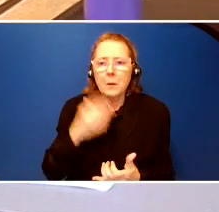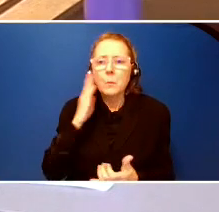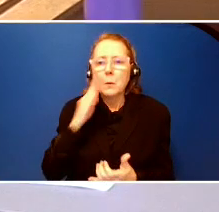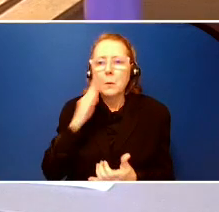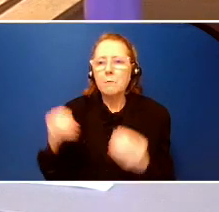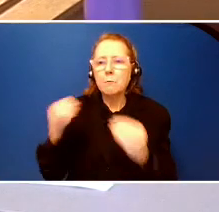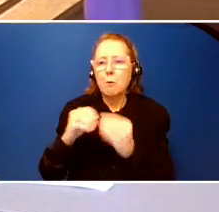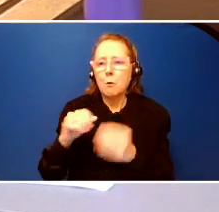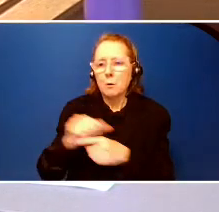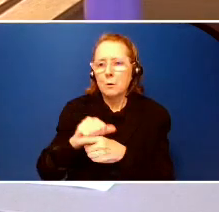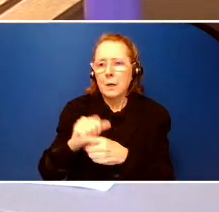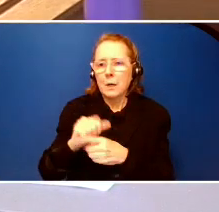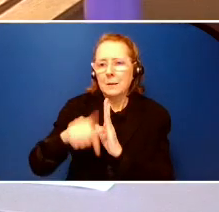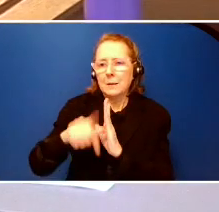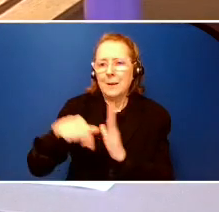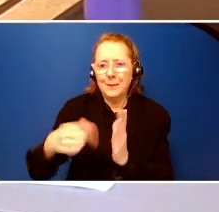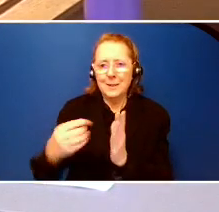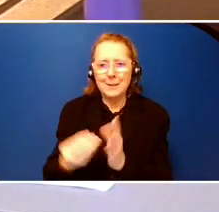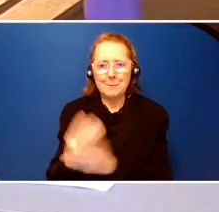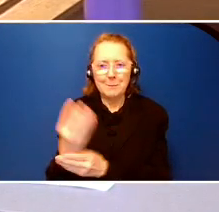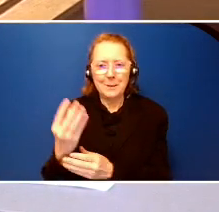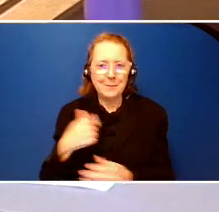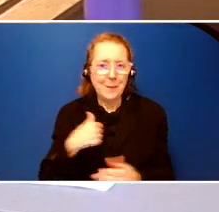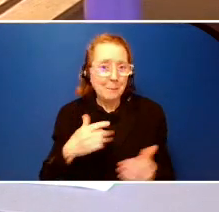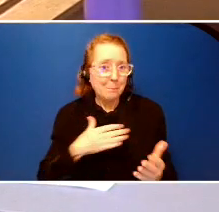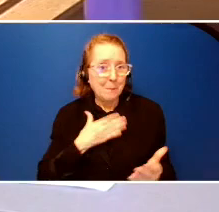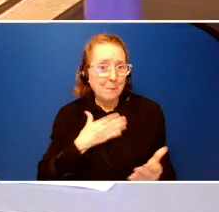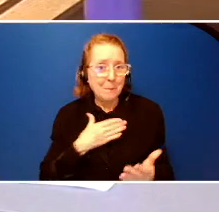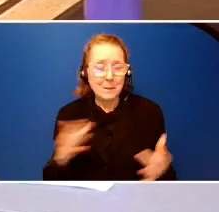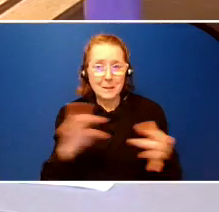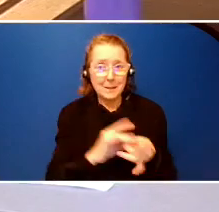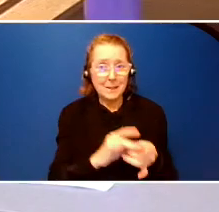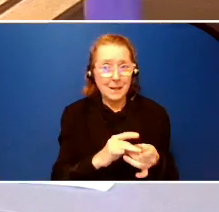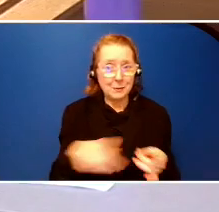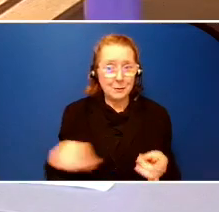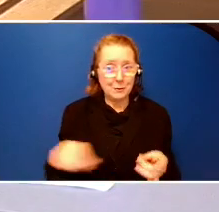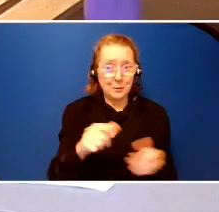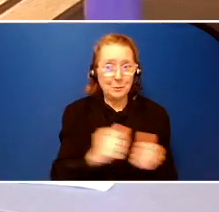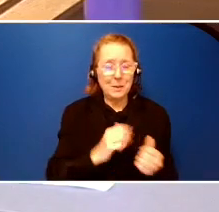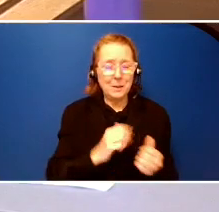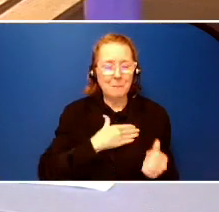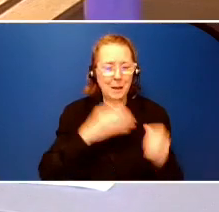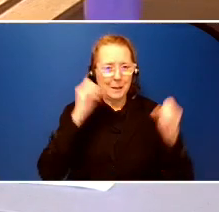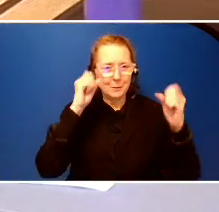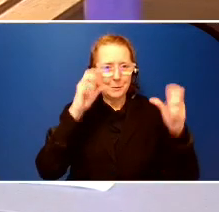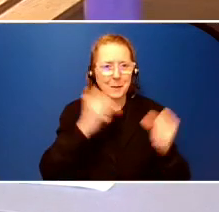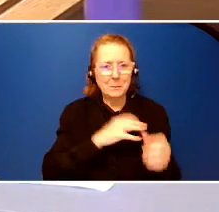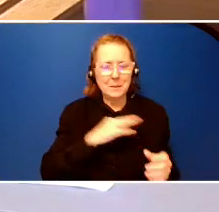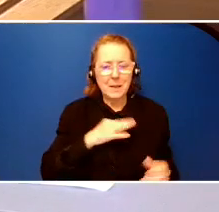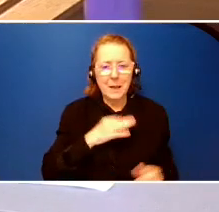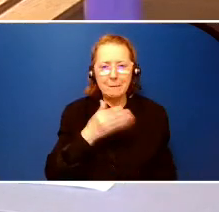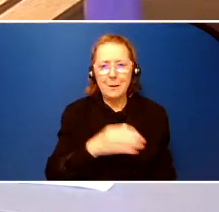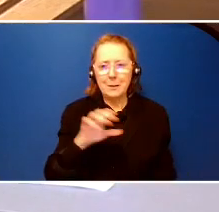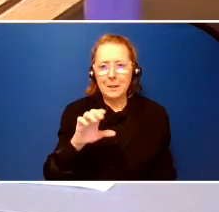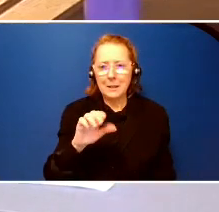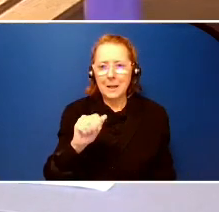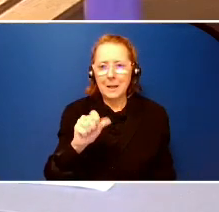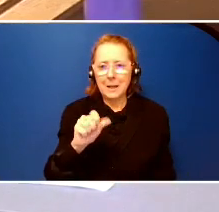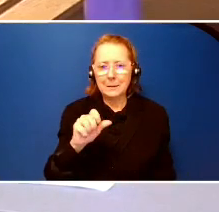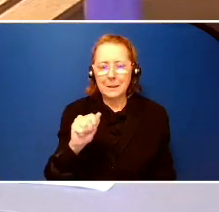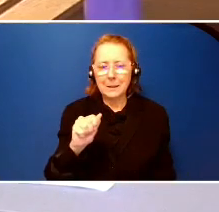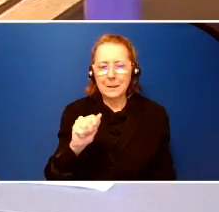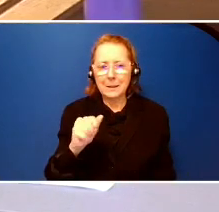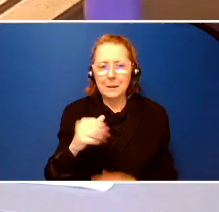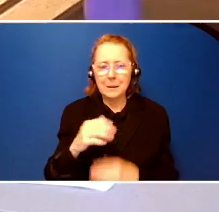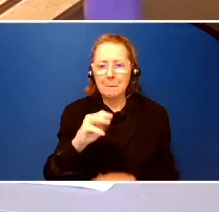And I'd be more than happy to connect to you with my incredible staff at CASA Marion County. The time commitment is about 7 to 10